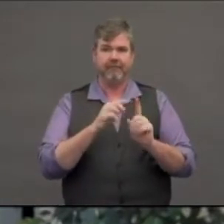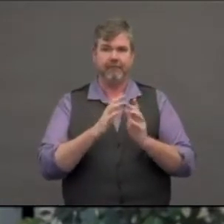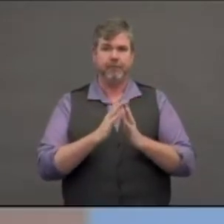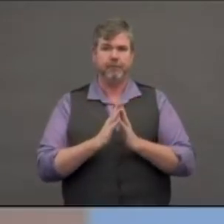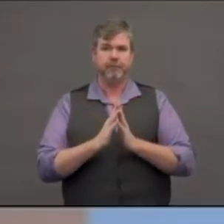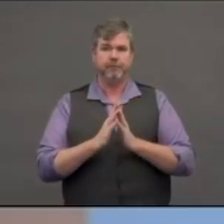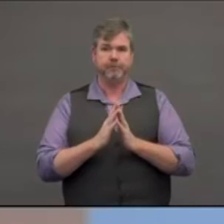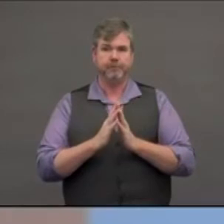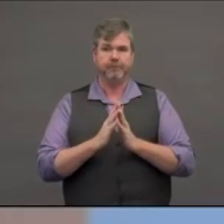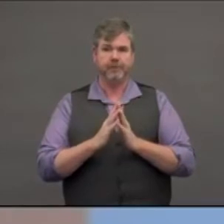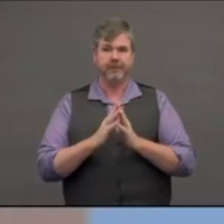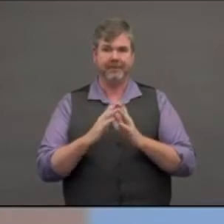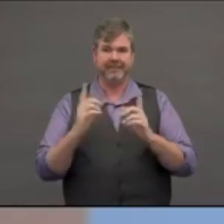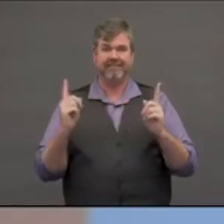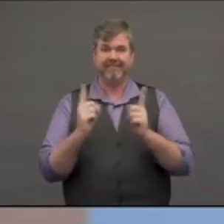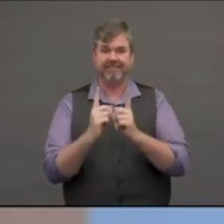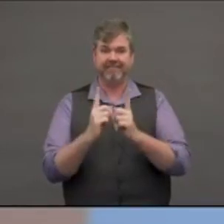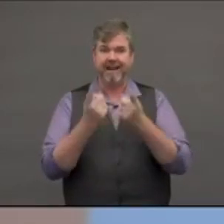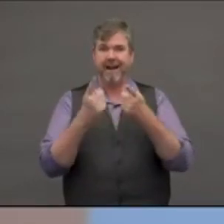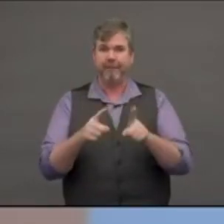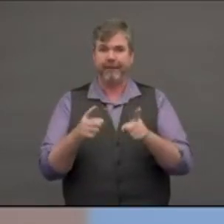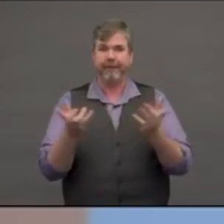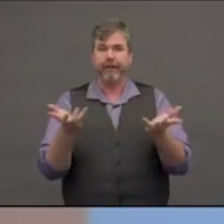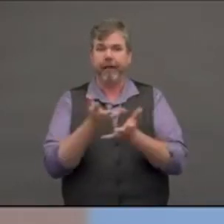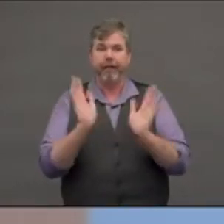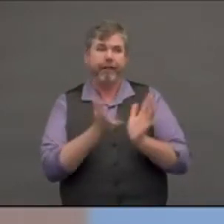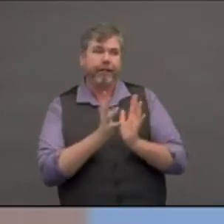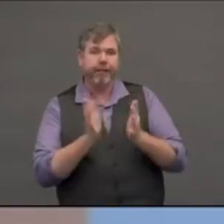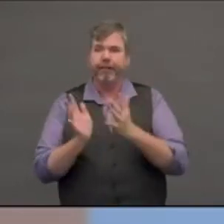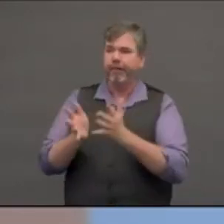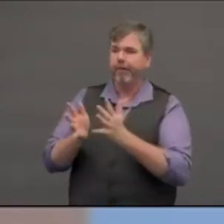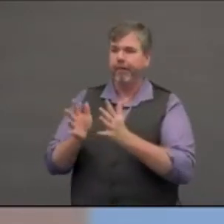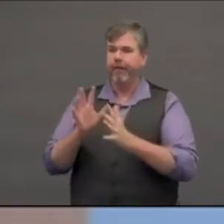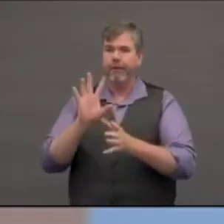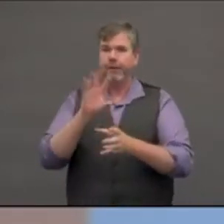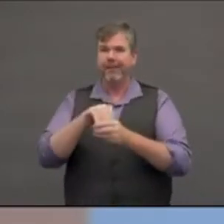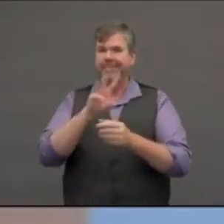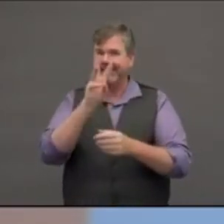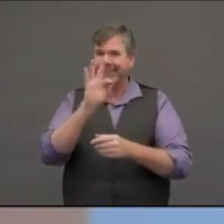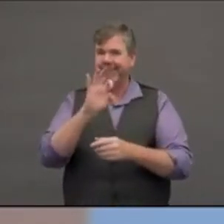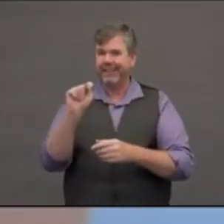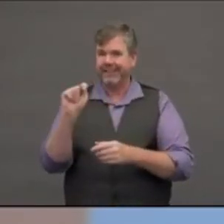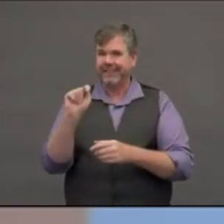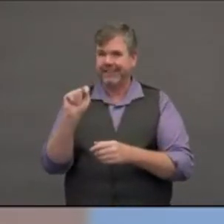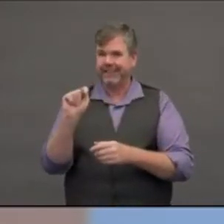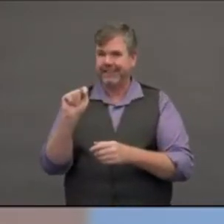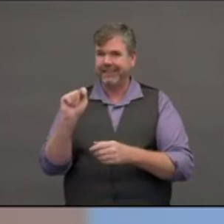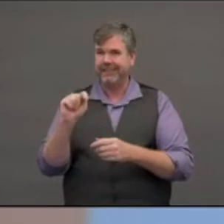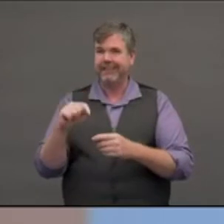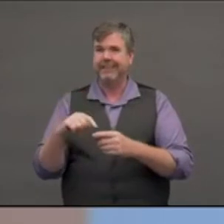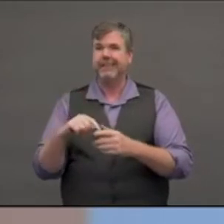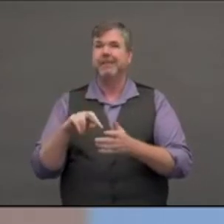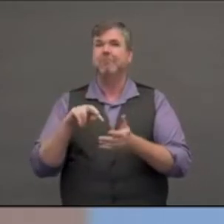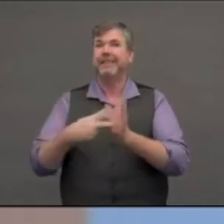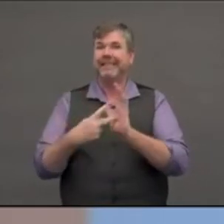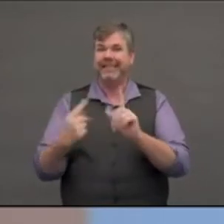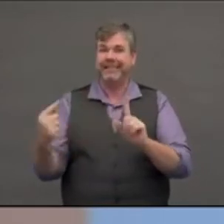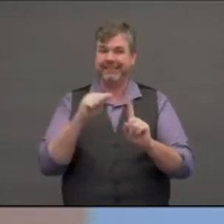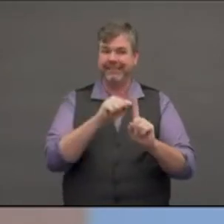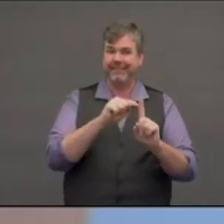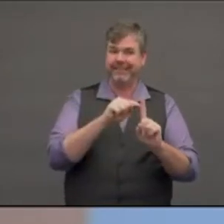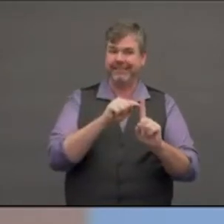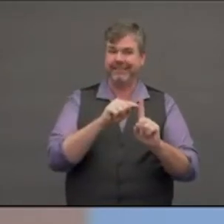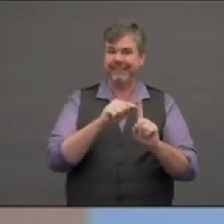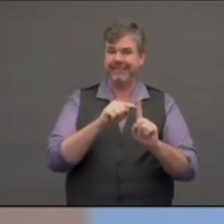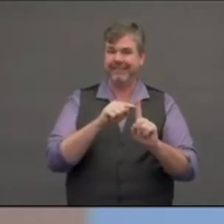at least 15 minutes of a confirmed positive case, you should be quarantining at home for at